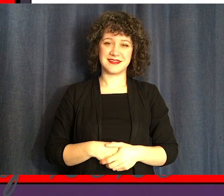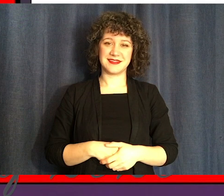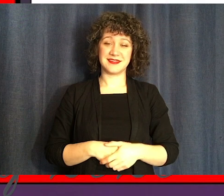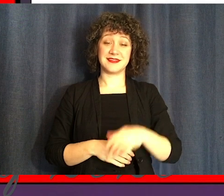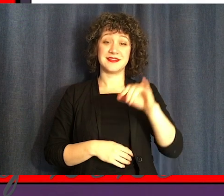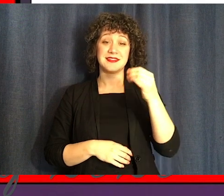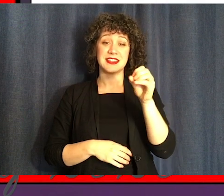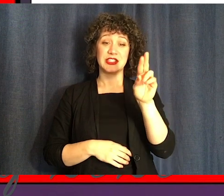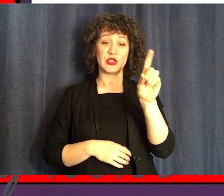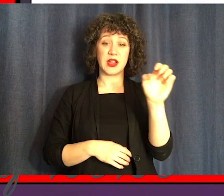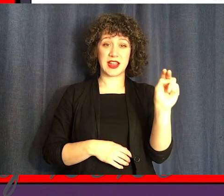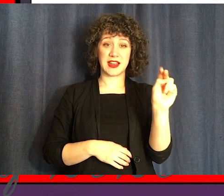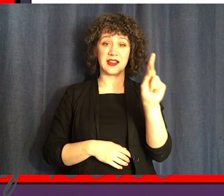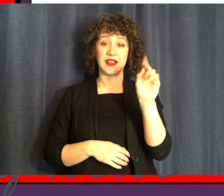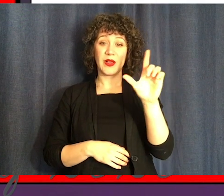Jordan Kolb.